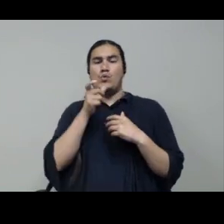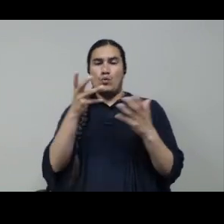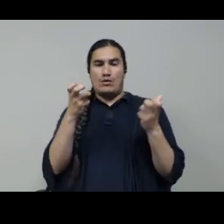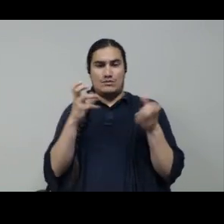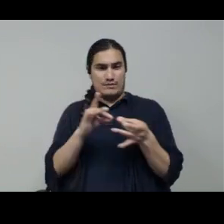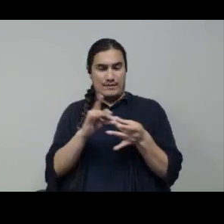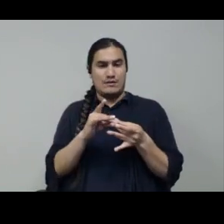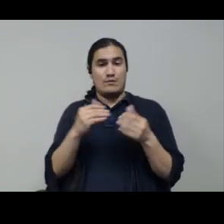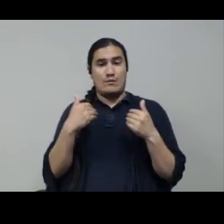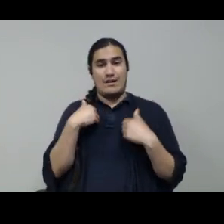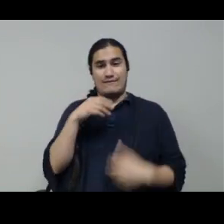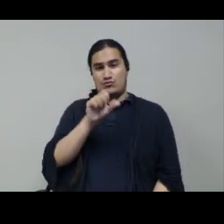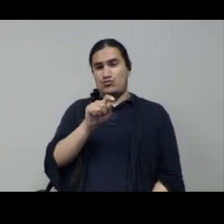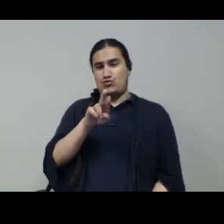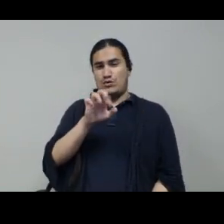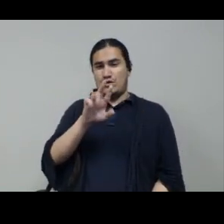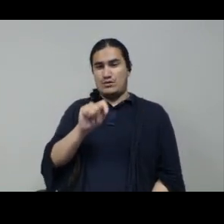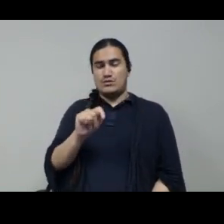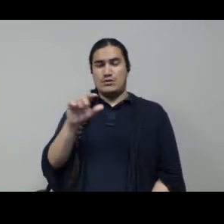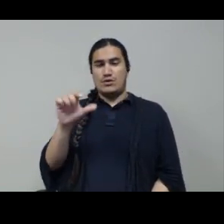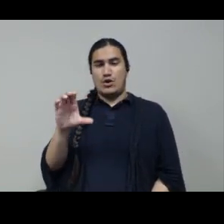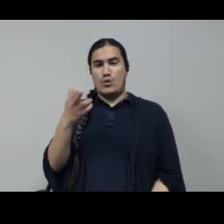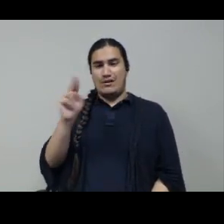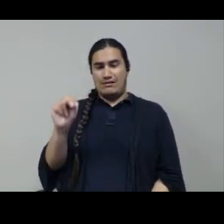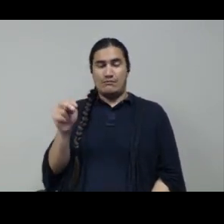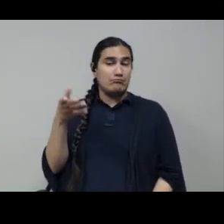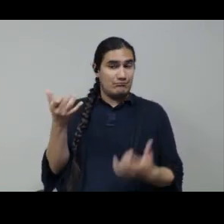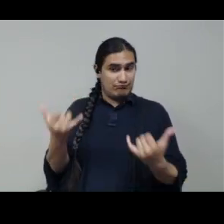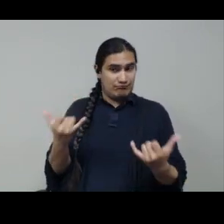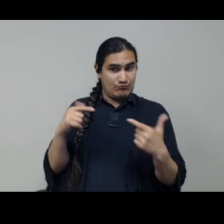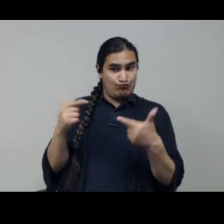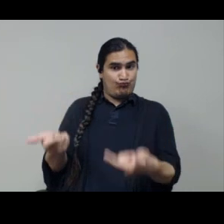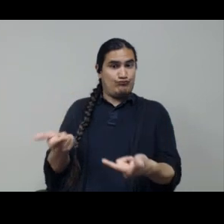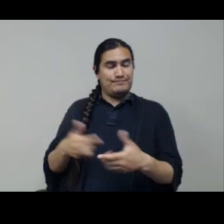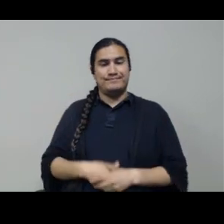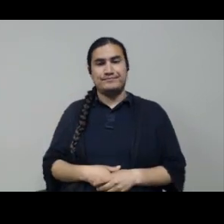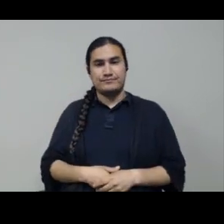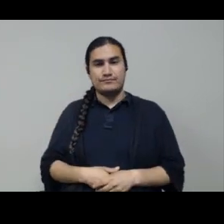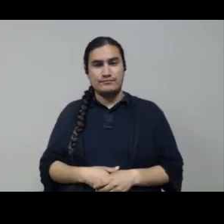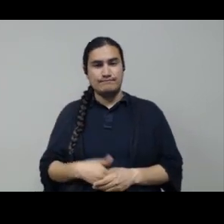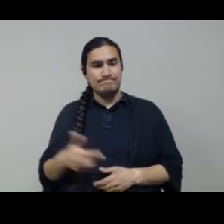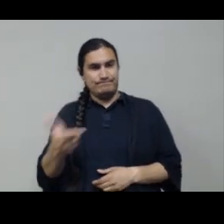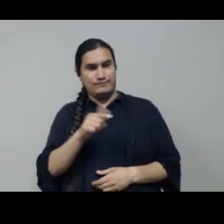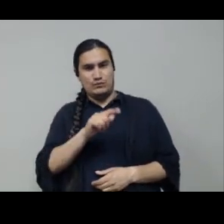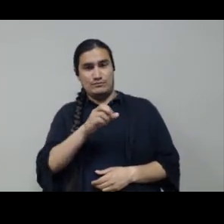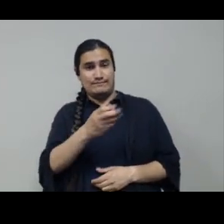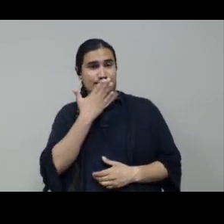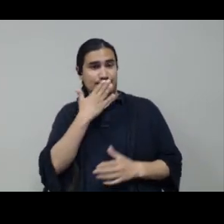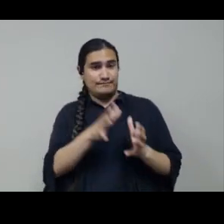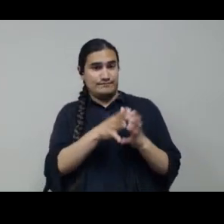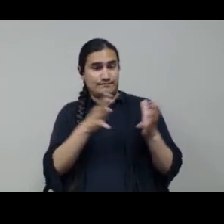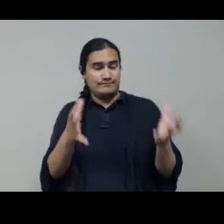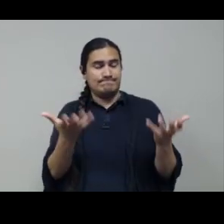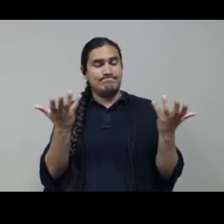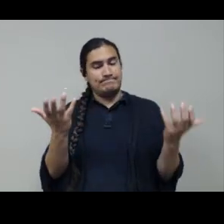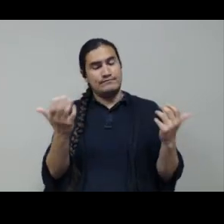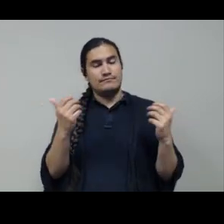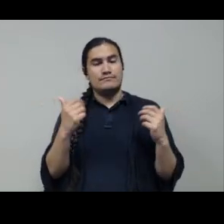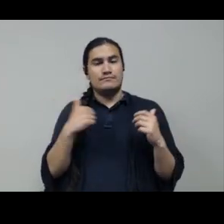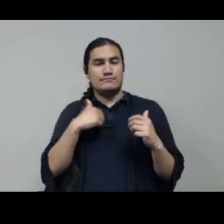We have Stuart Cohen. Stuart, you're now free to comment. Oh, thank you very much. I